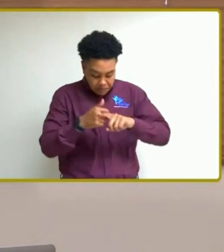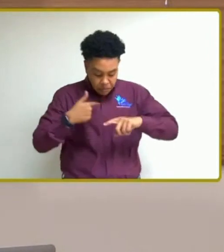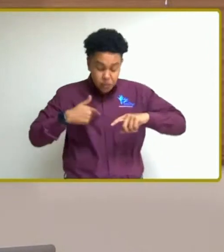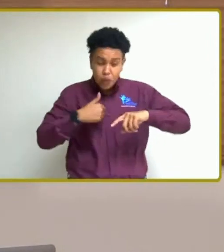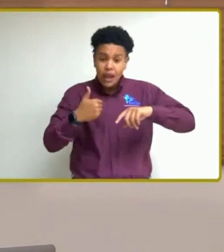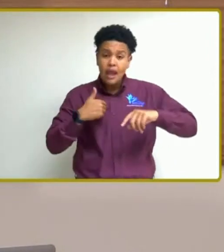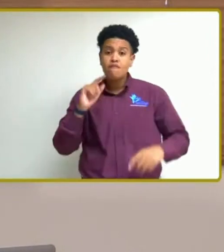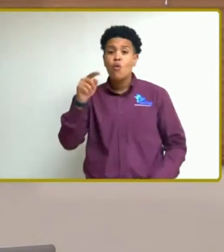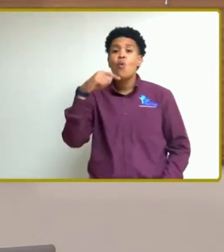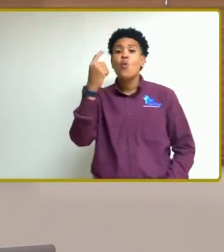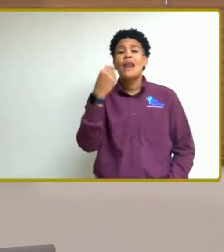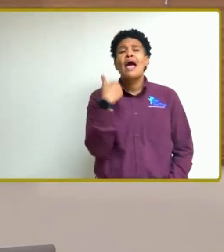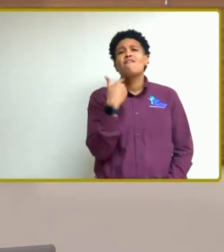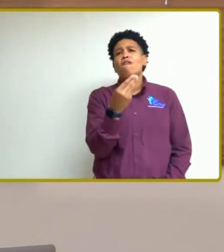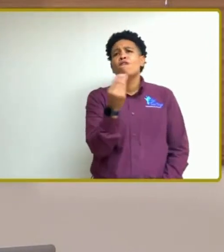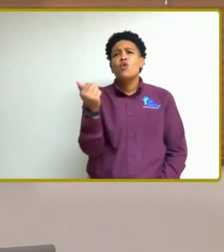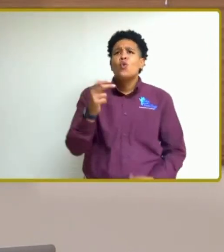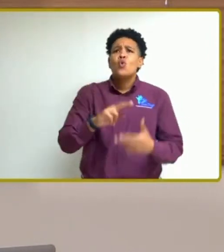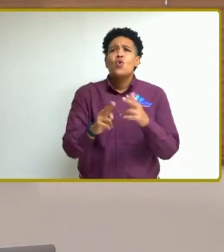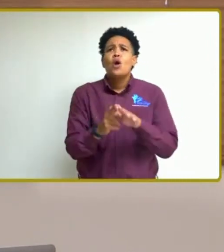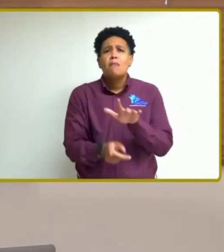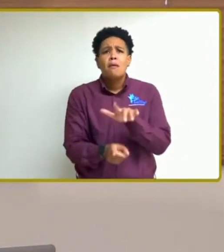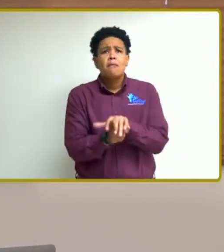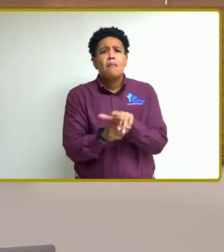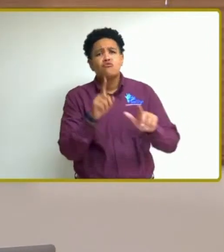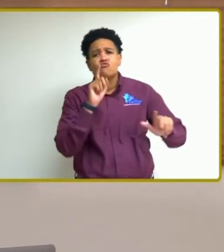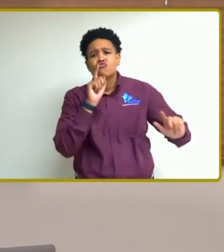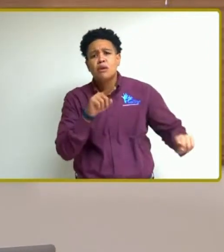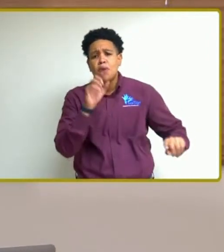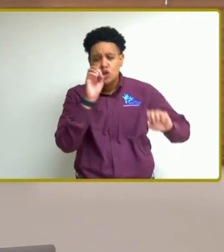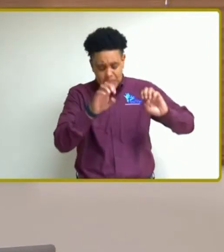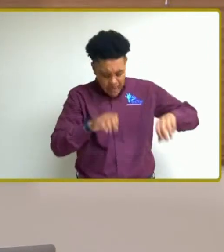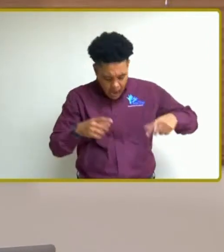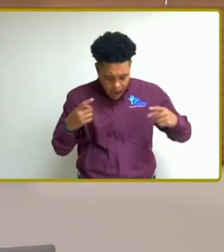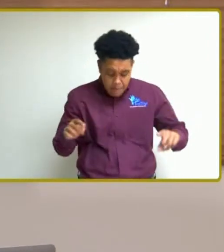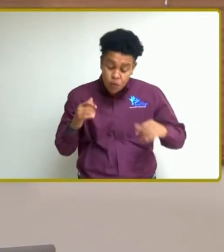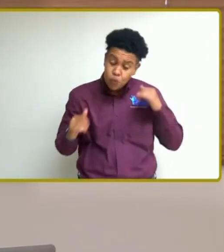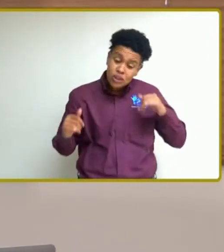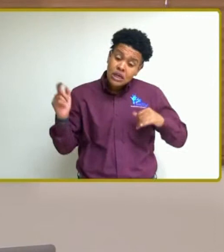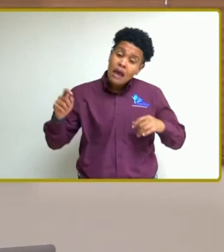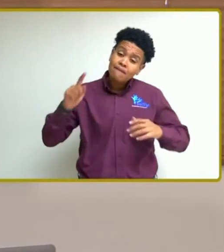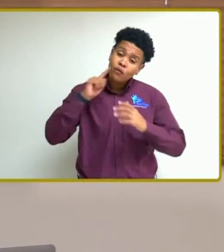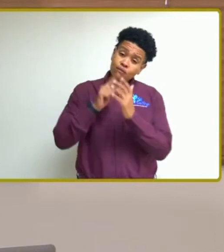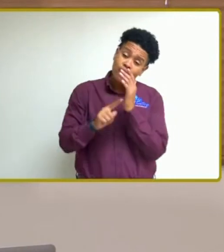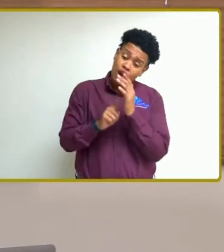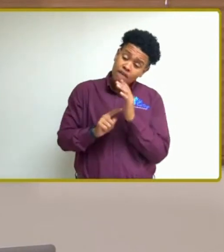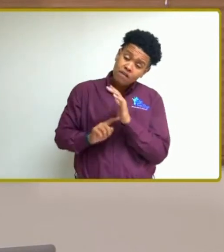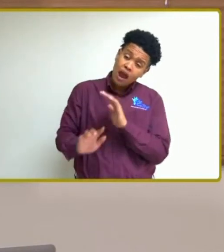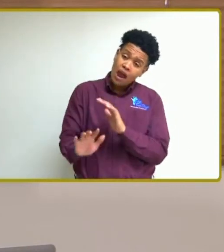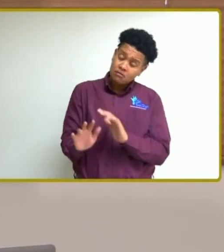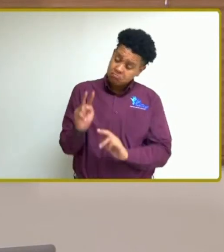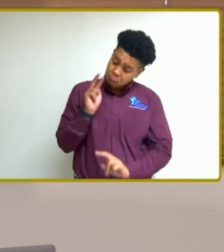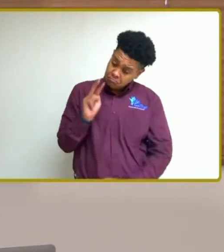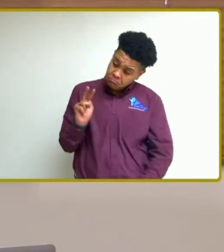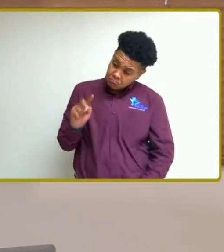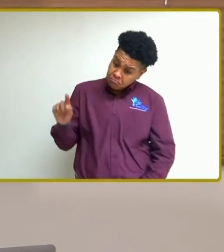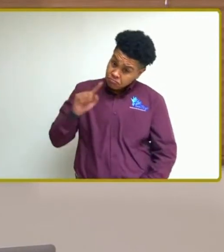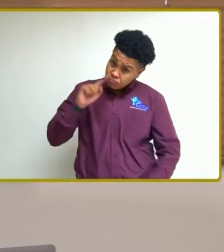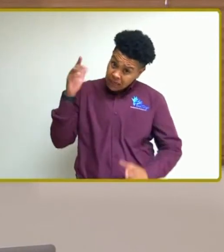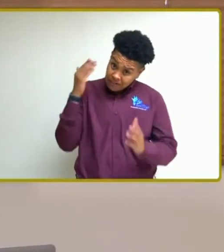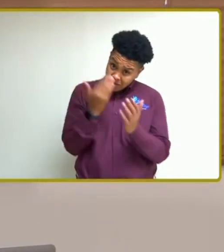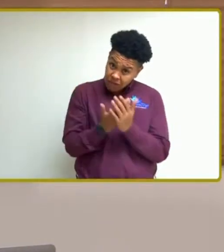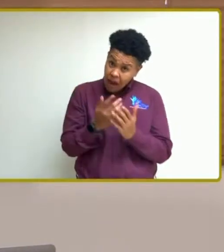have only had a few cases reported, which have to be verified to see that they are in